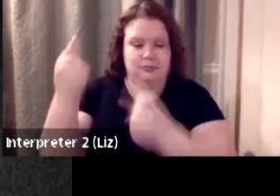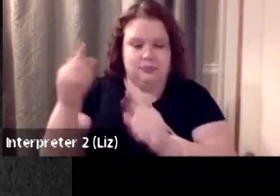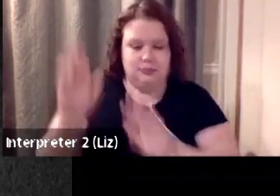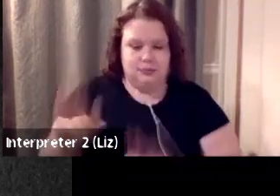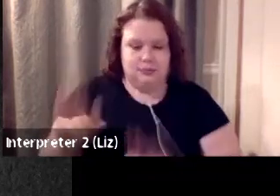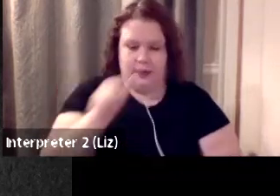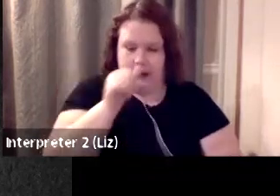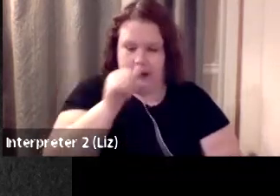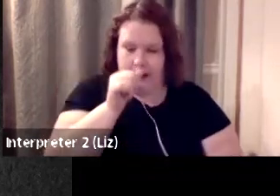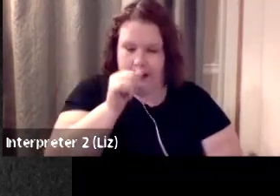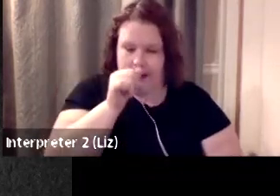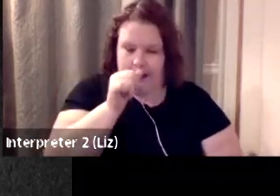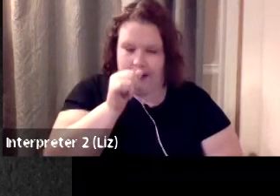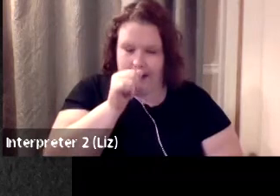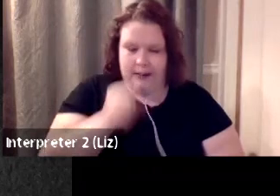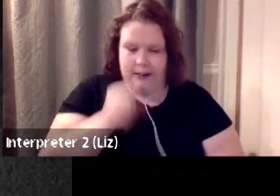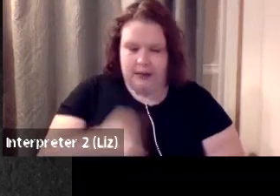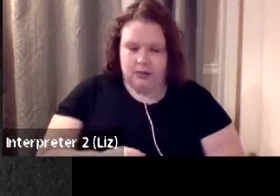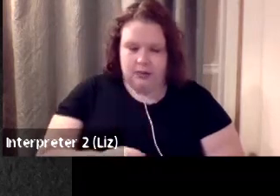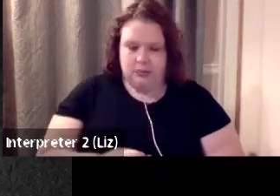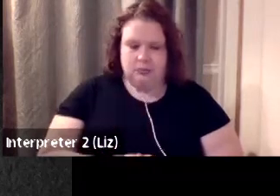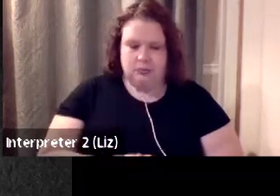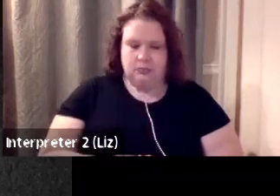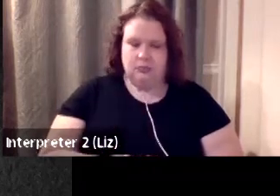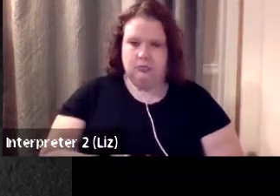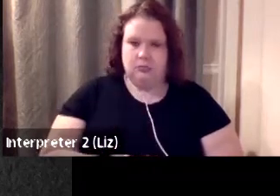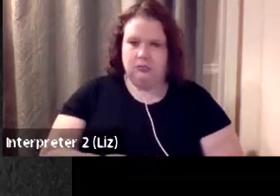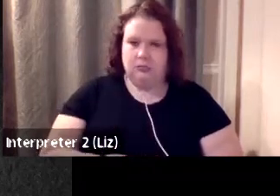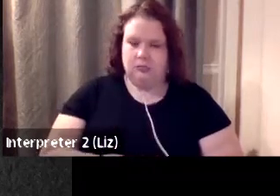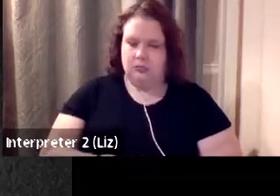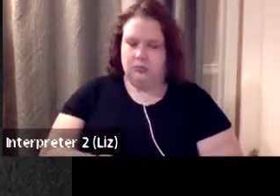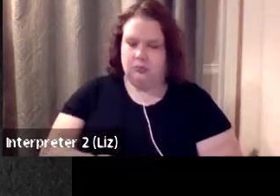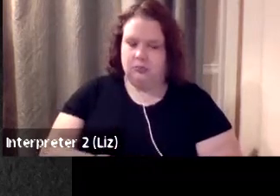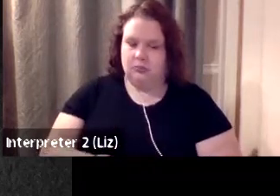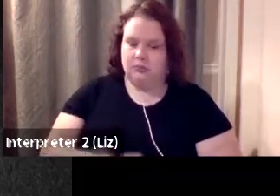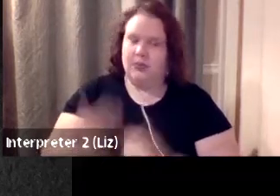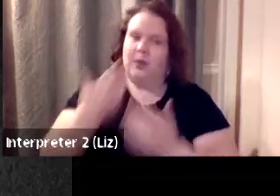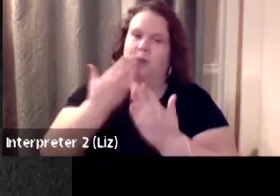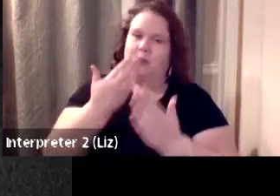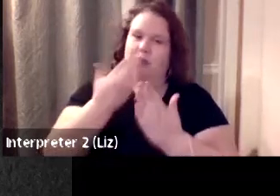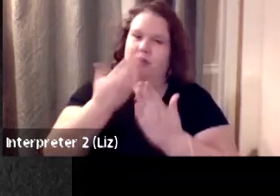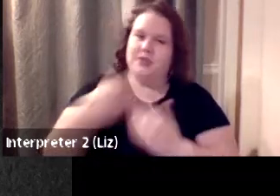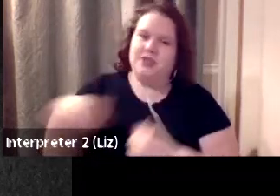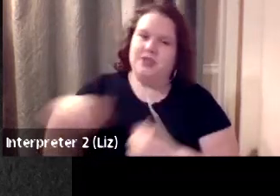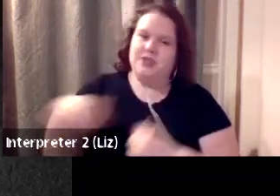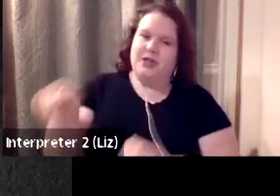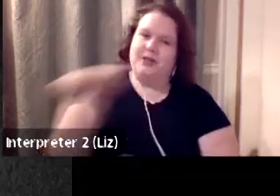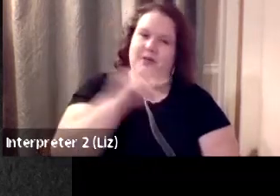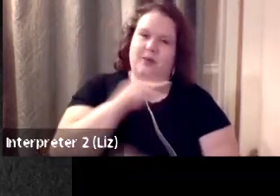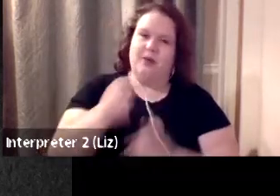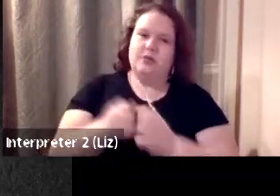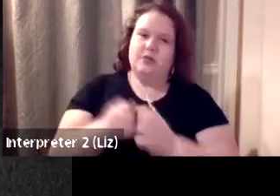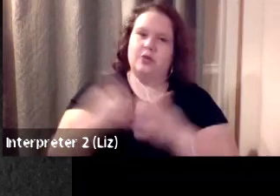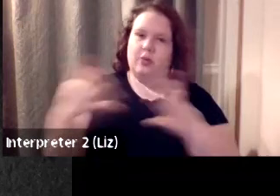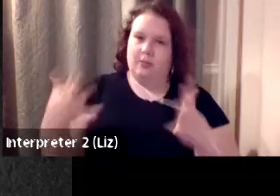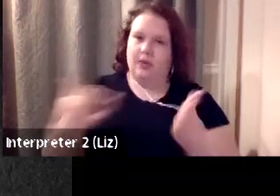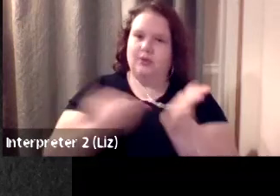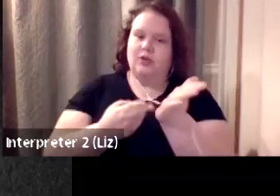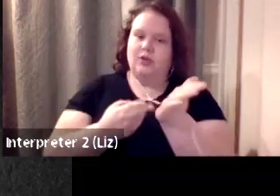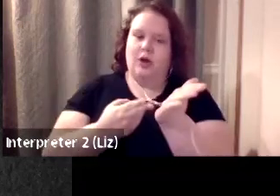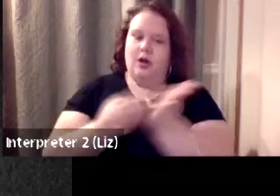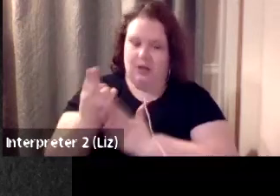feedback. We appreciate you all so much and we appreciate your honest and candid